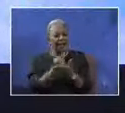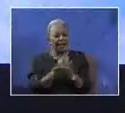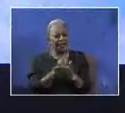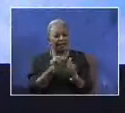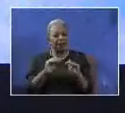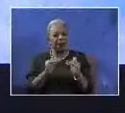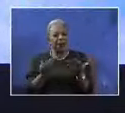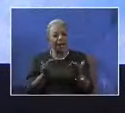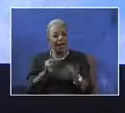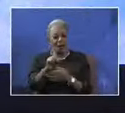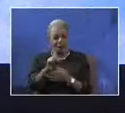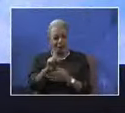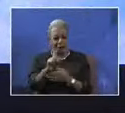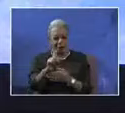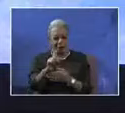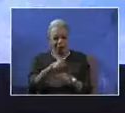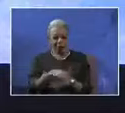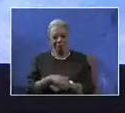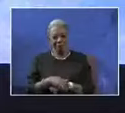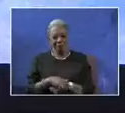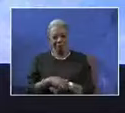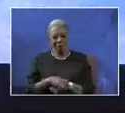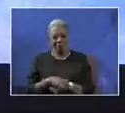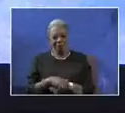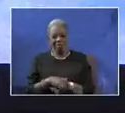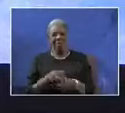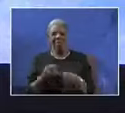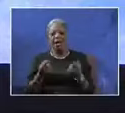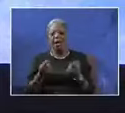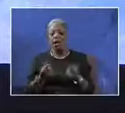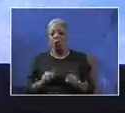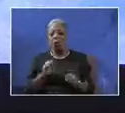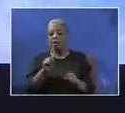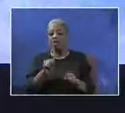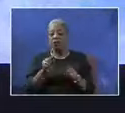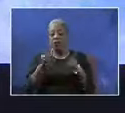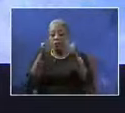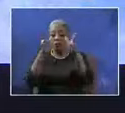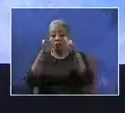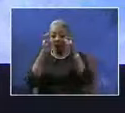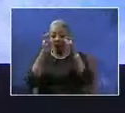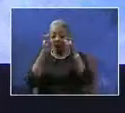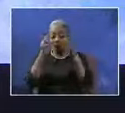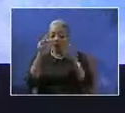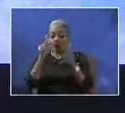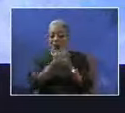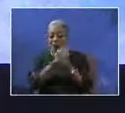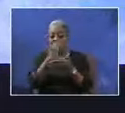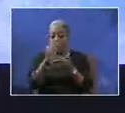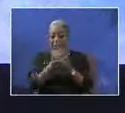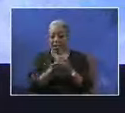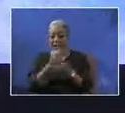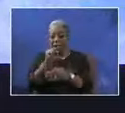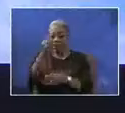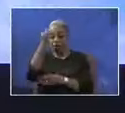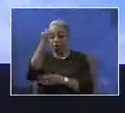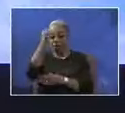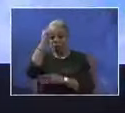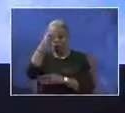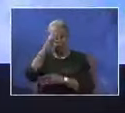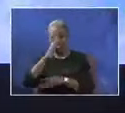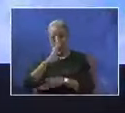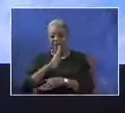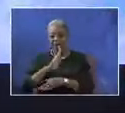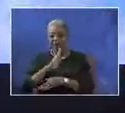gospel and know that you should have been wiped out, and God held the hand